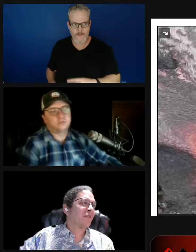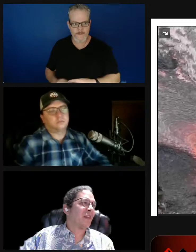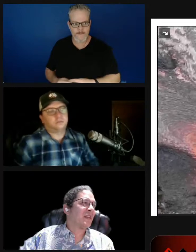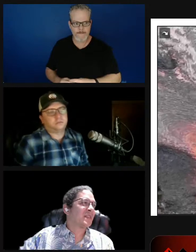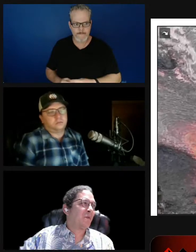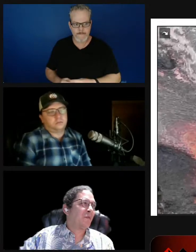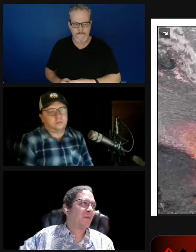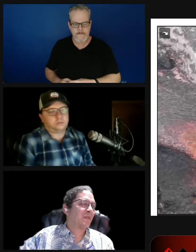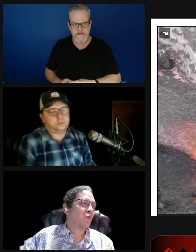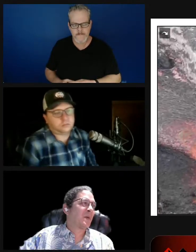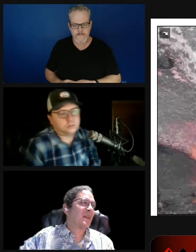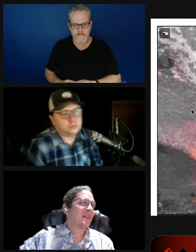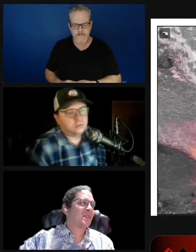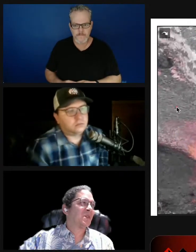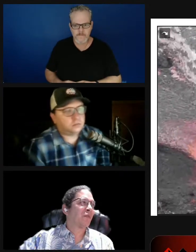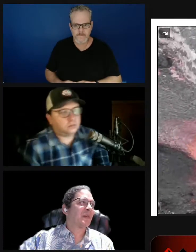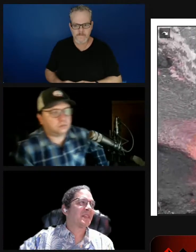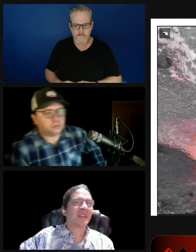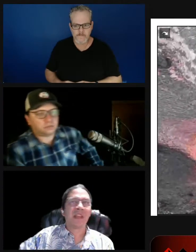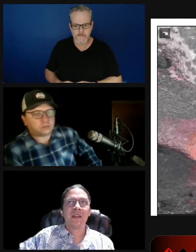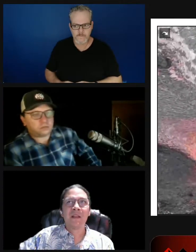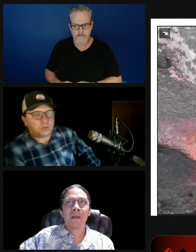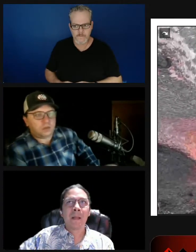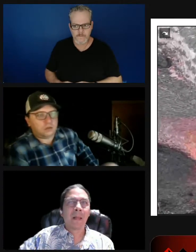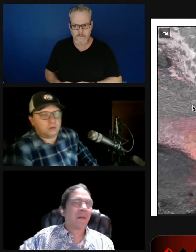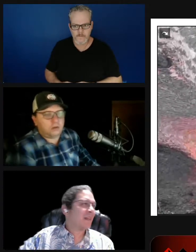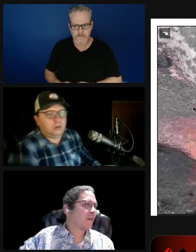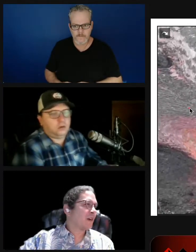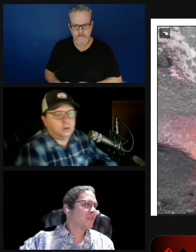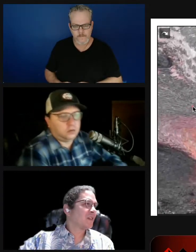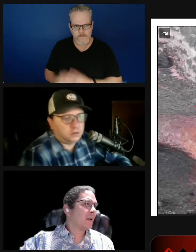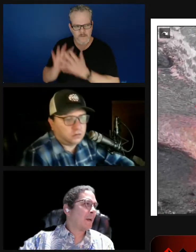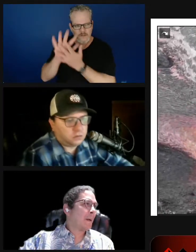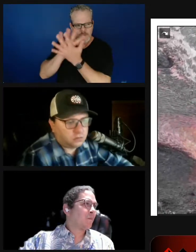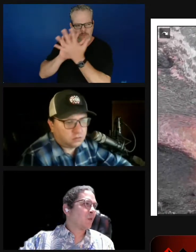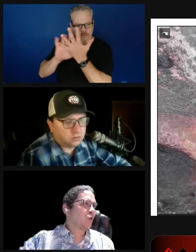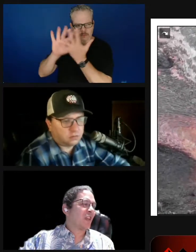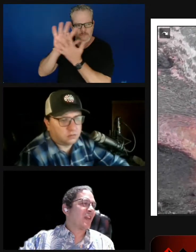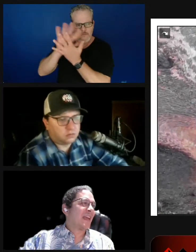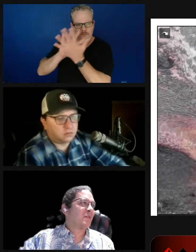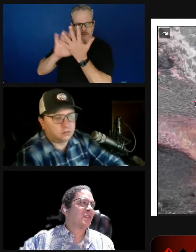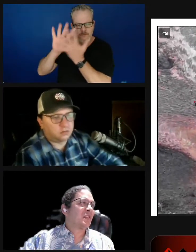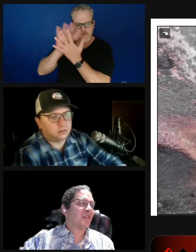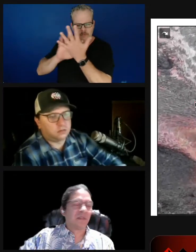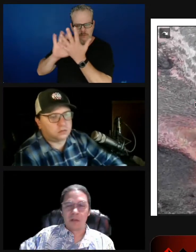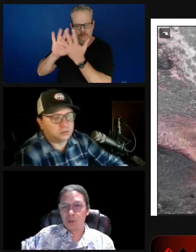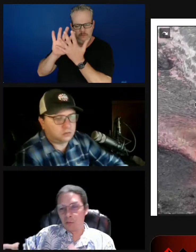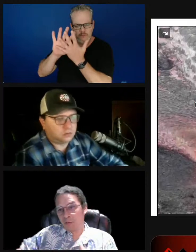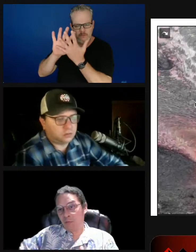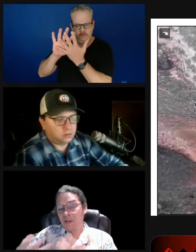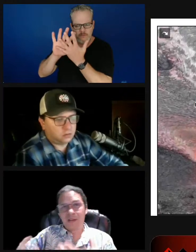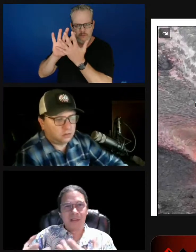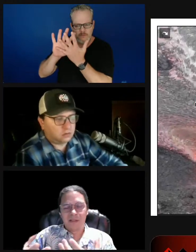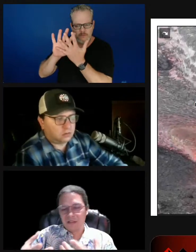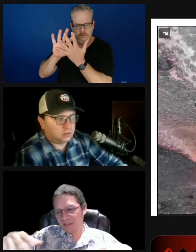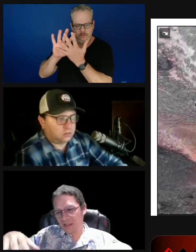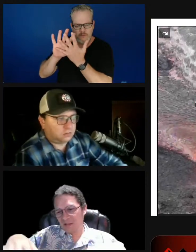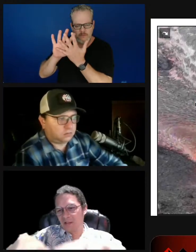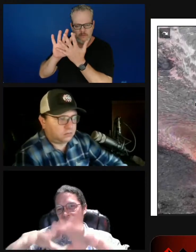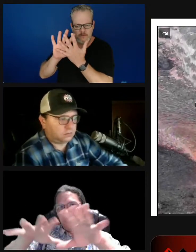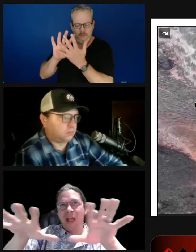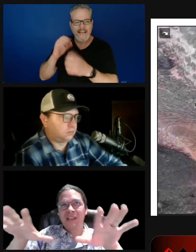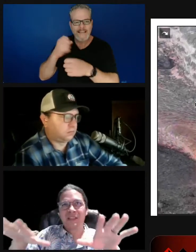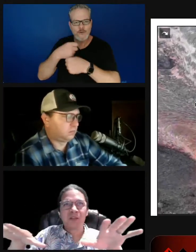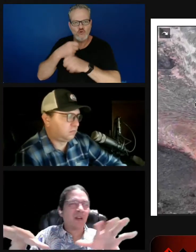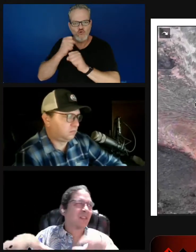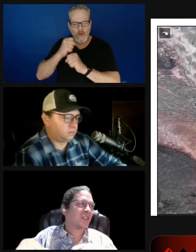yards of the vent itself, it's forming that silvery skin, that crust, which at night you see the glow through it, and you see like